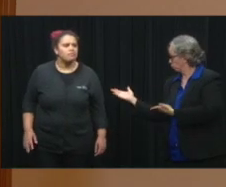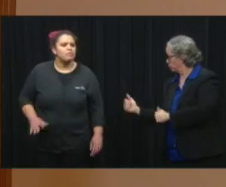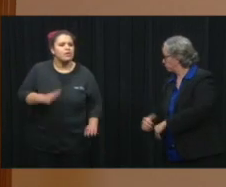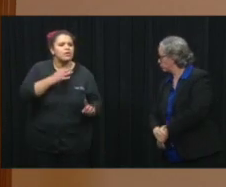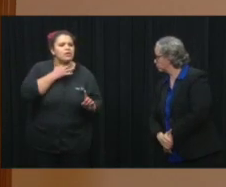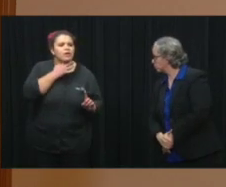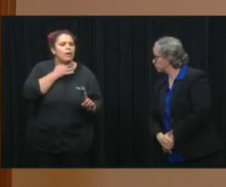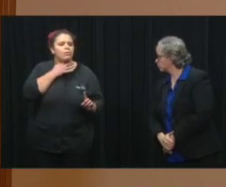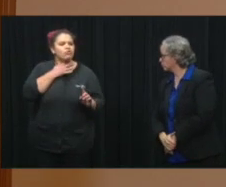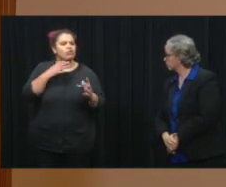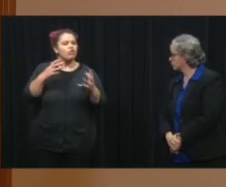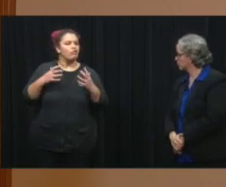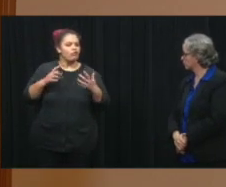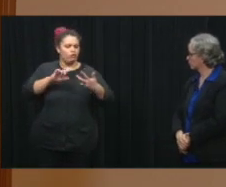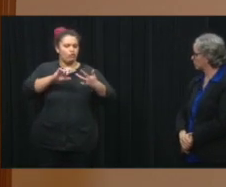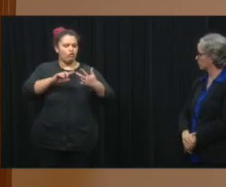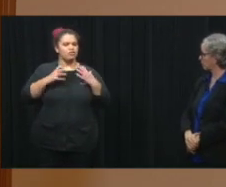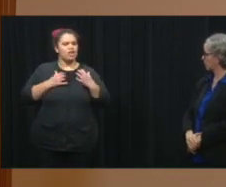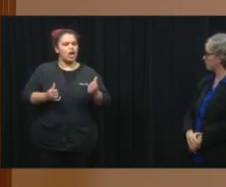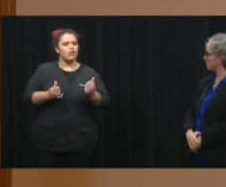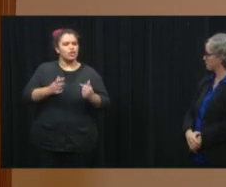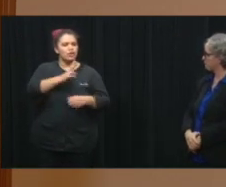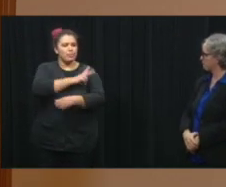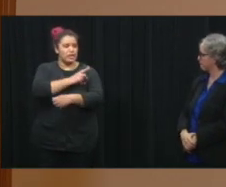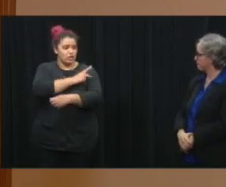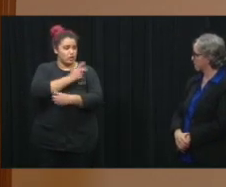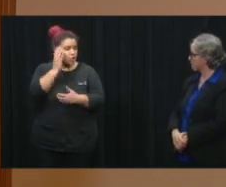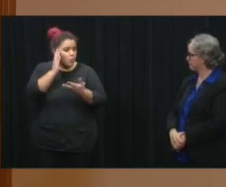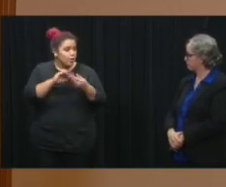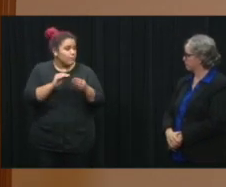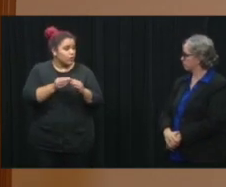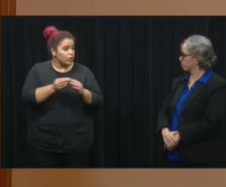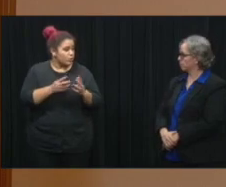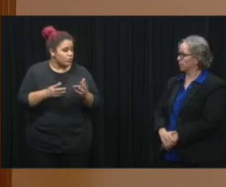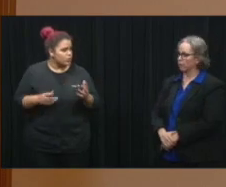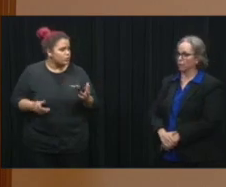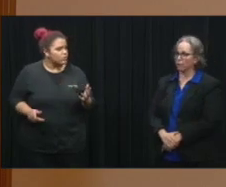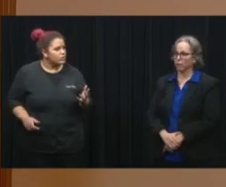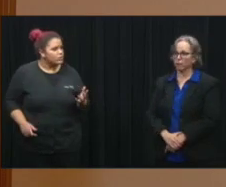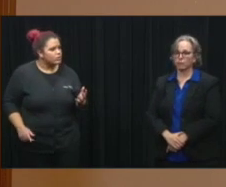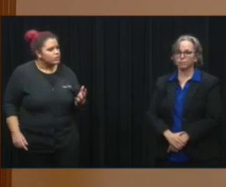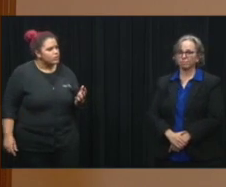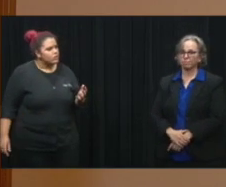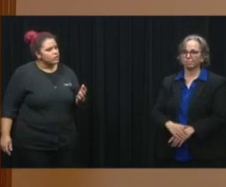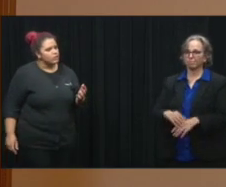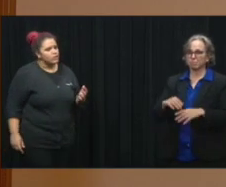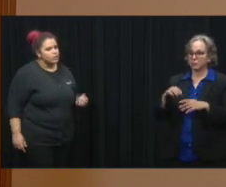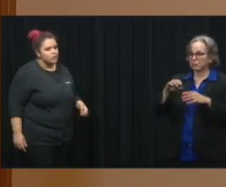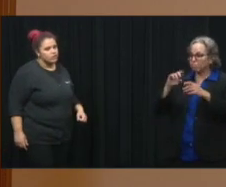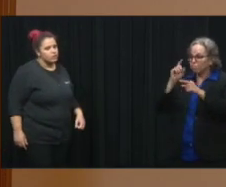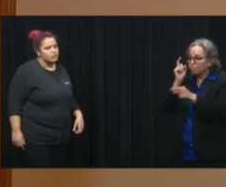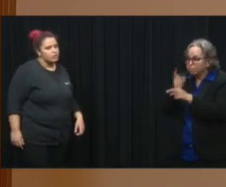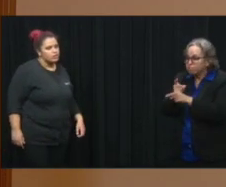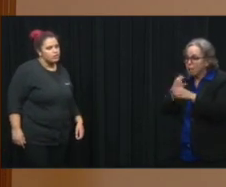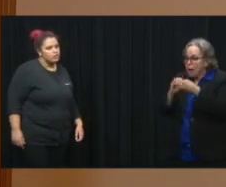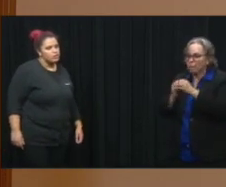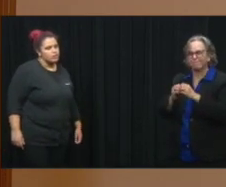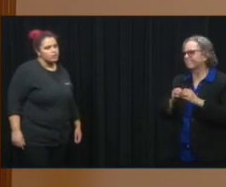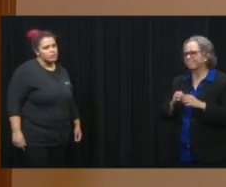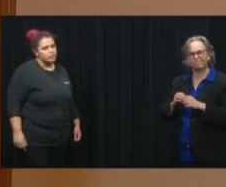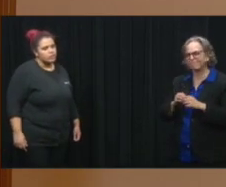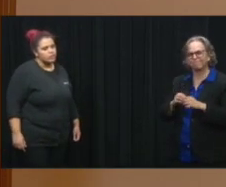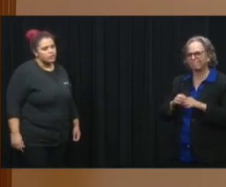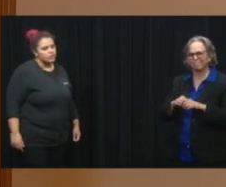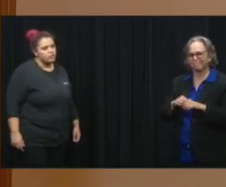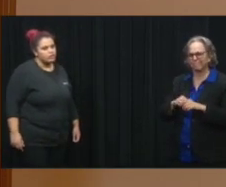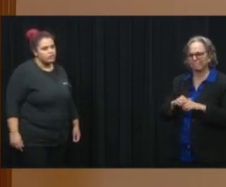patients? I don't think we'll have an accurate number of that. We can talk about based on the date of onset and the 14 days, and you